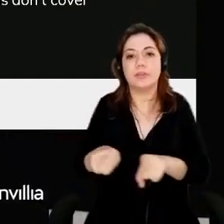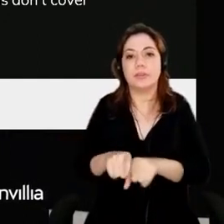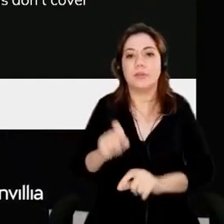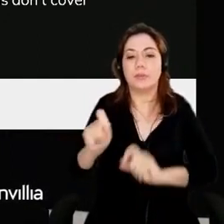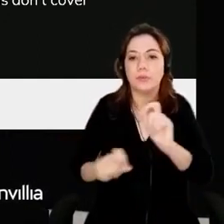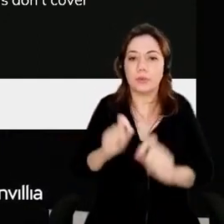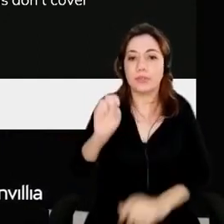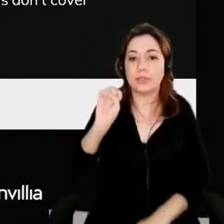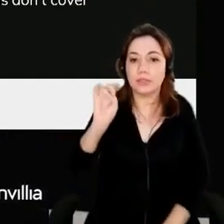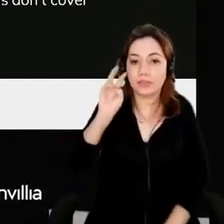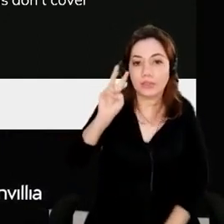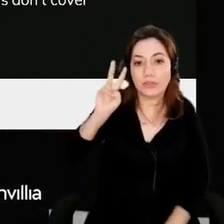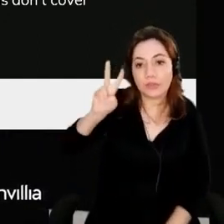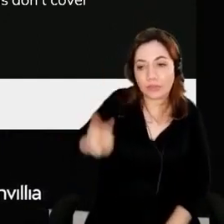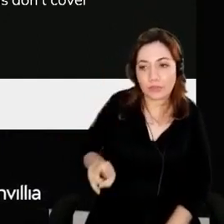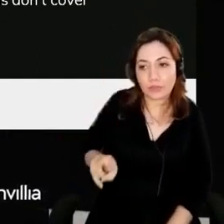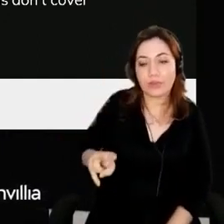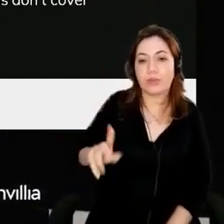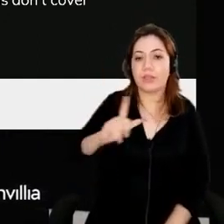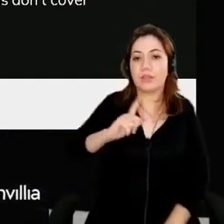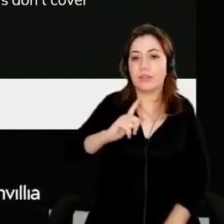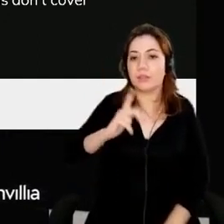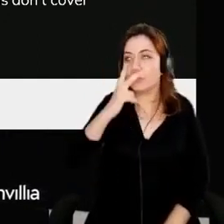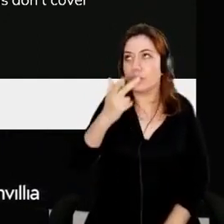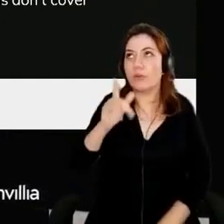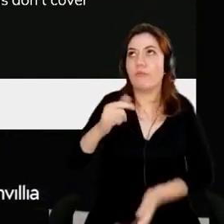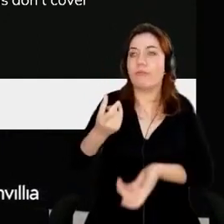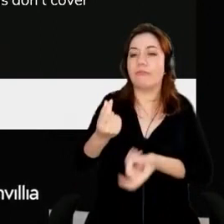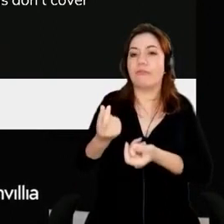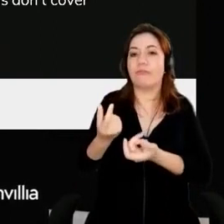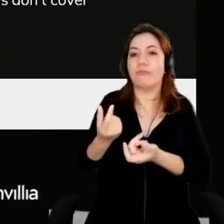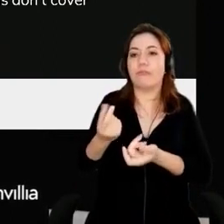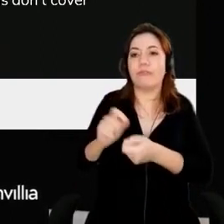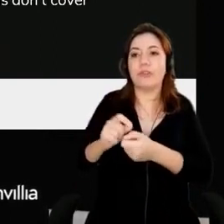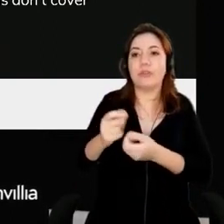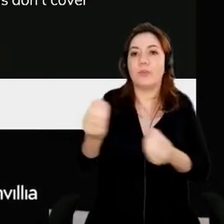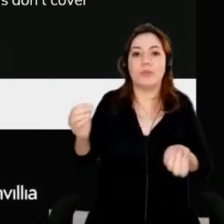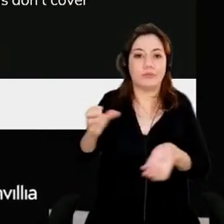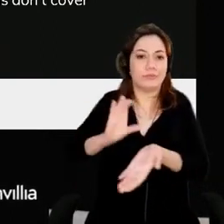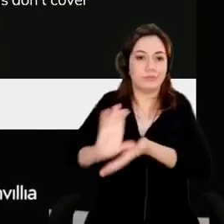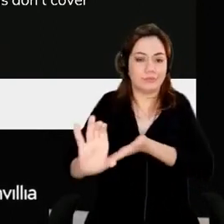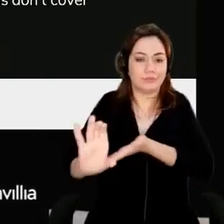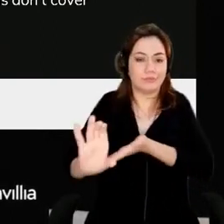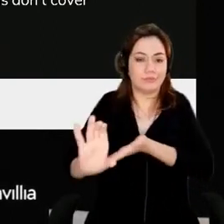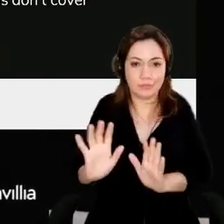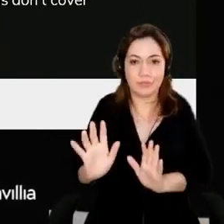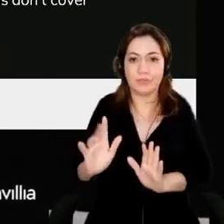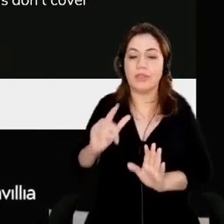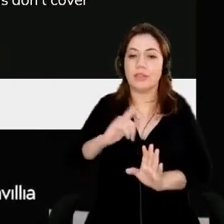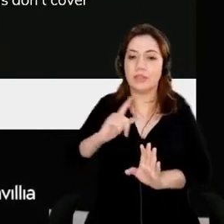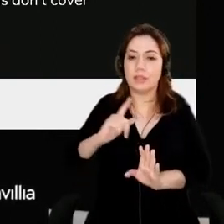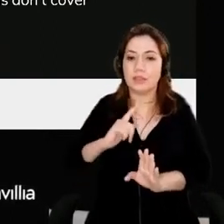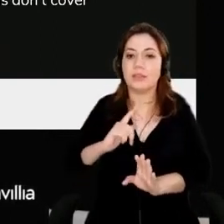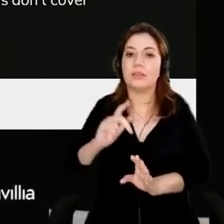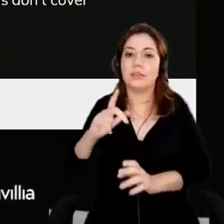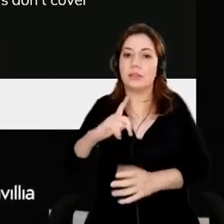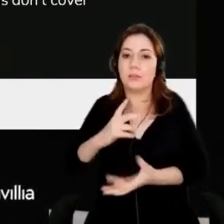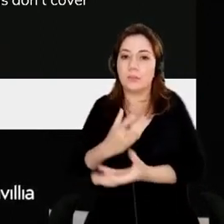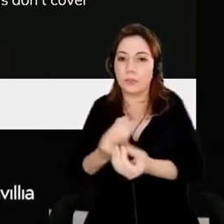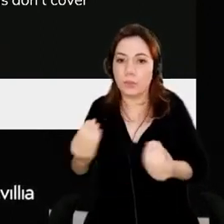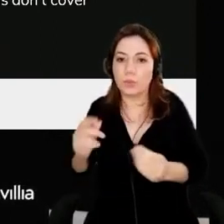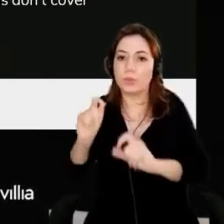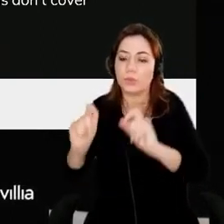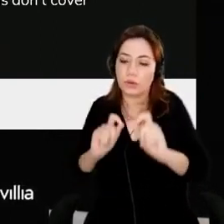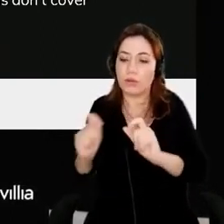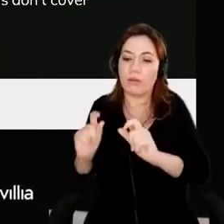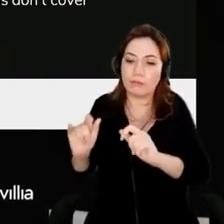they've not made a lot of investments, right? You know, and so you end up with a lot of aging infrastructure. The other thing that